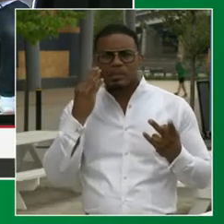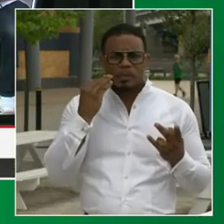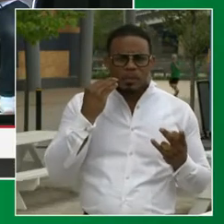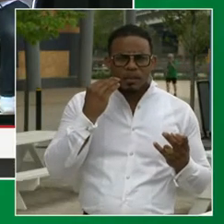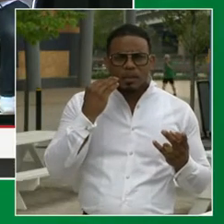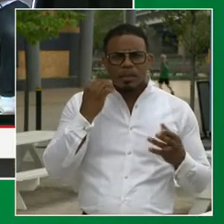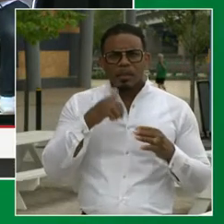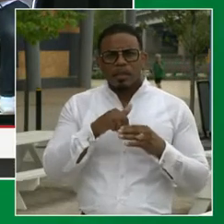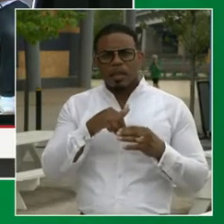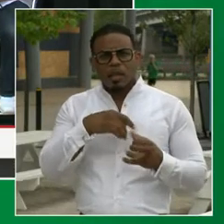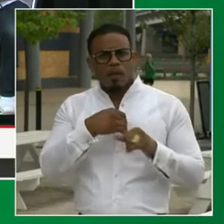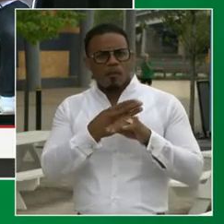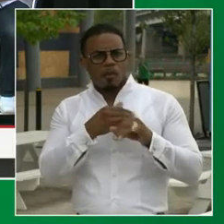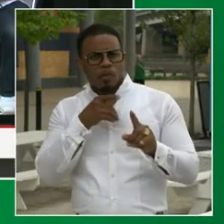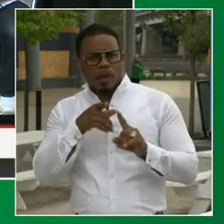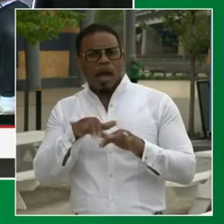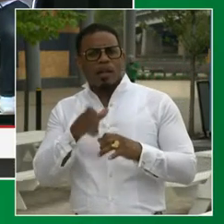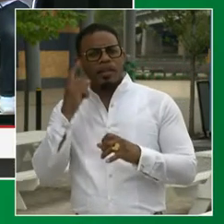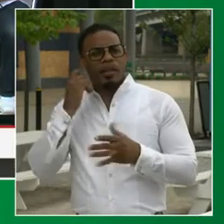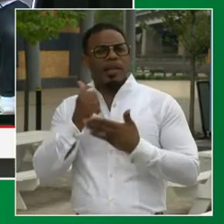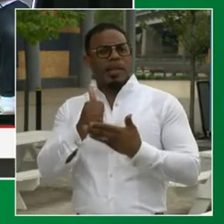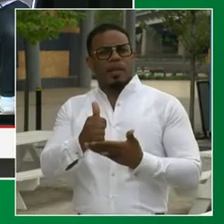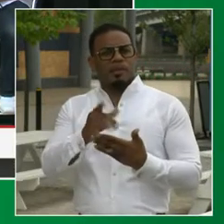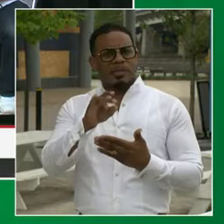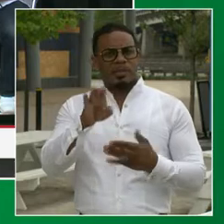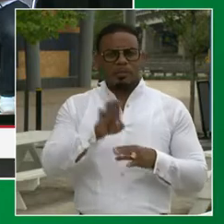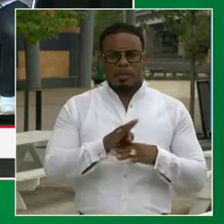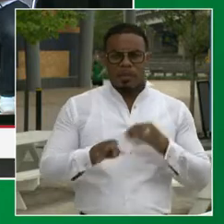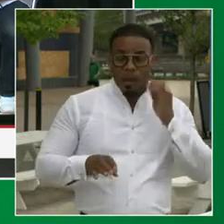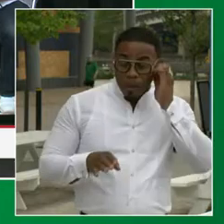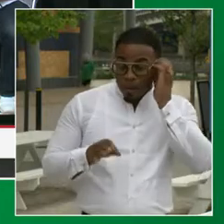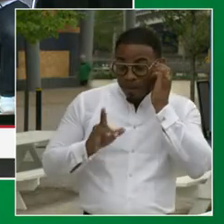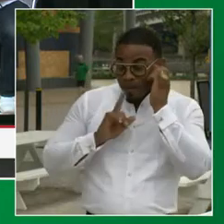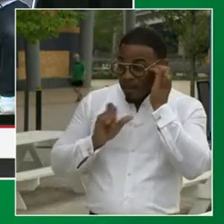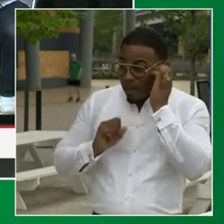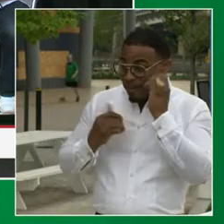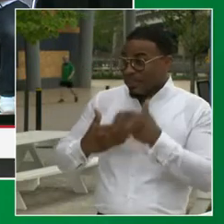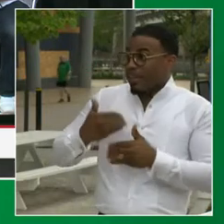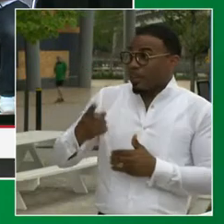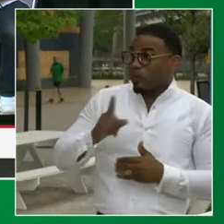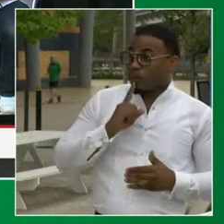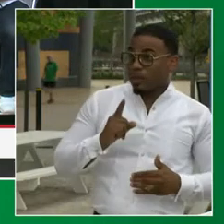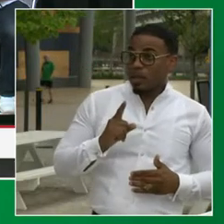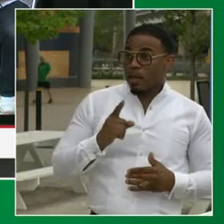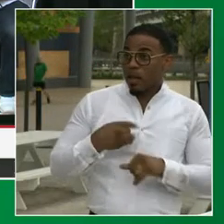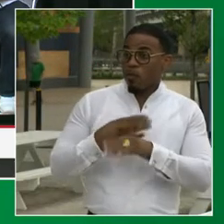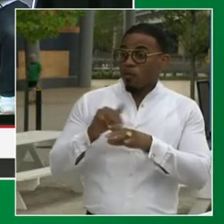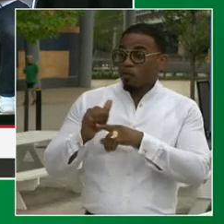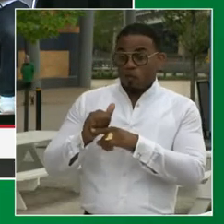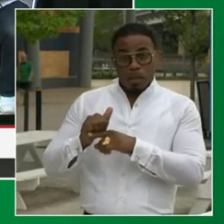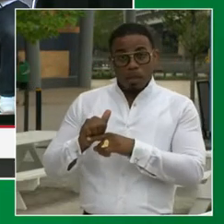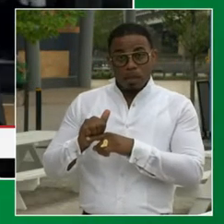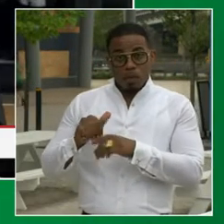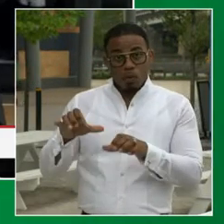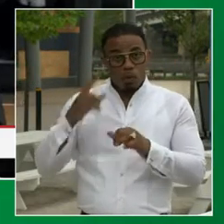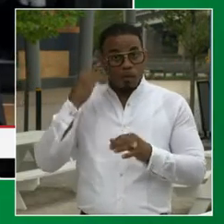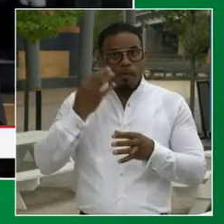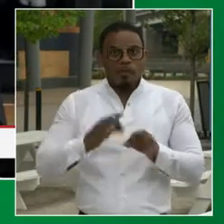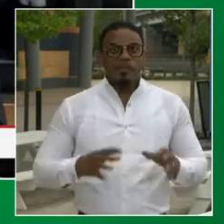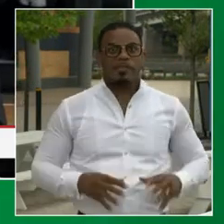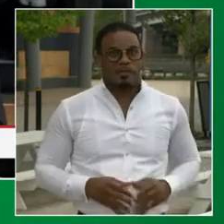experienced in these virtual missions, and how do you think it helps DC businesses? Actually, the next one is going to be a virtual trade mission that we're doing with